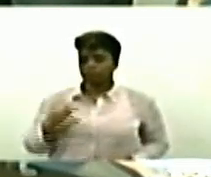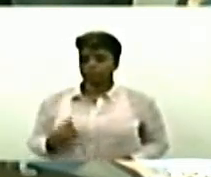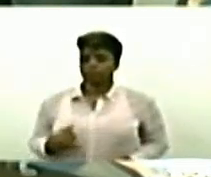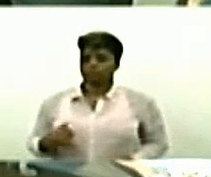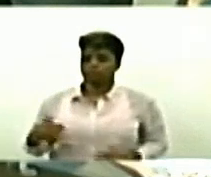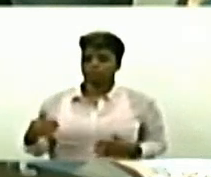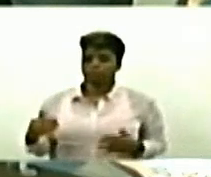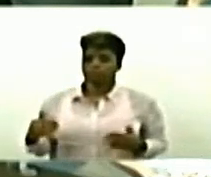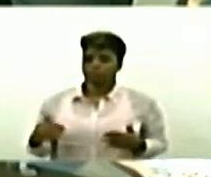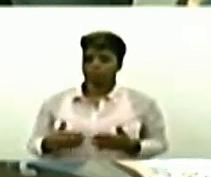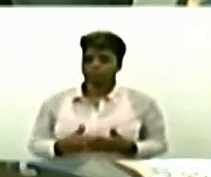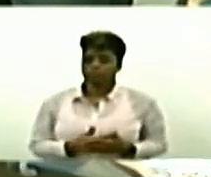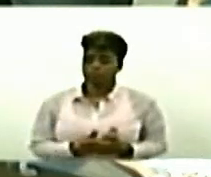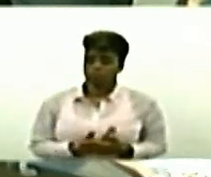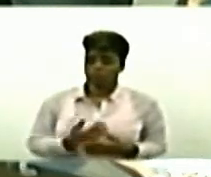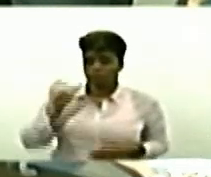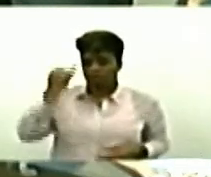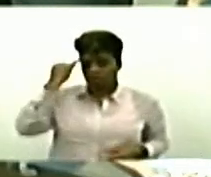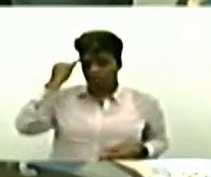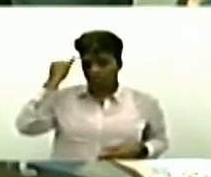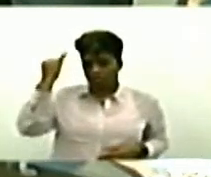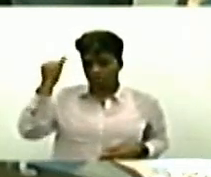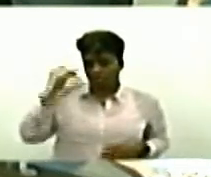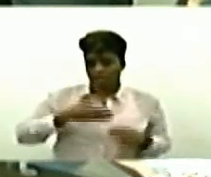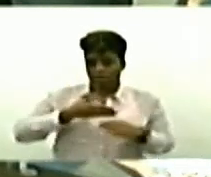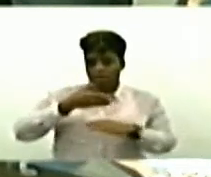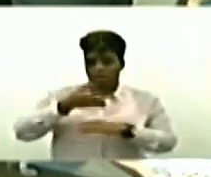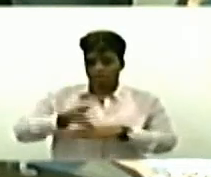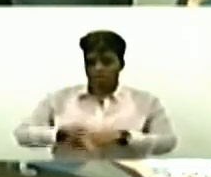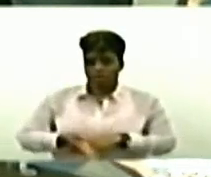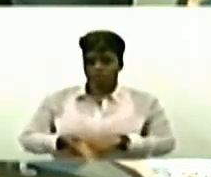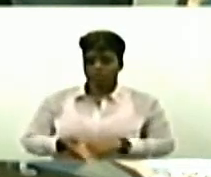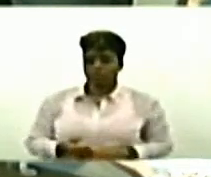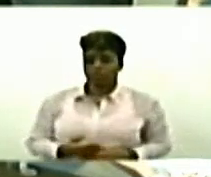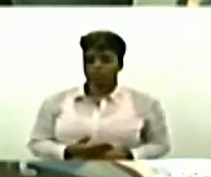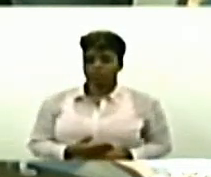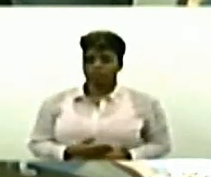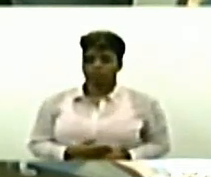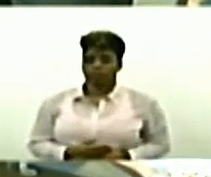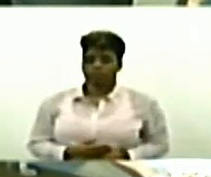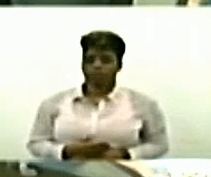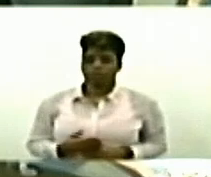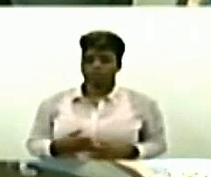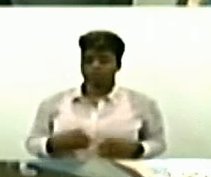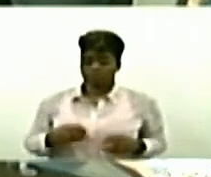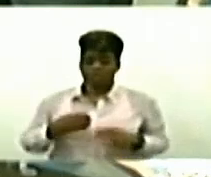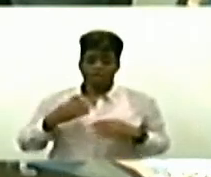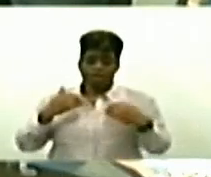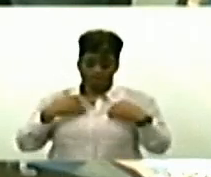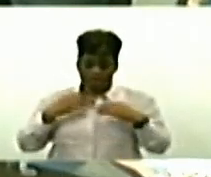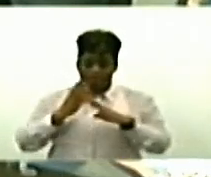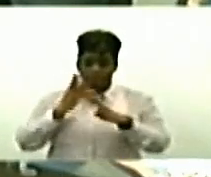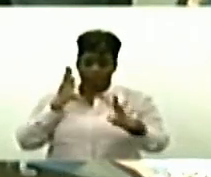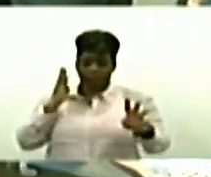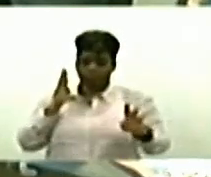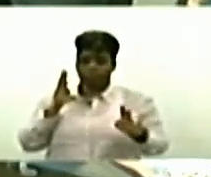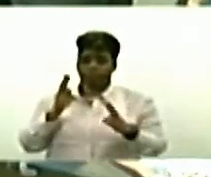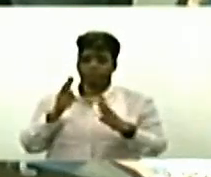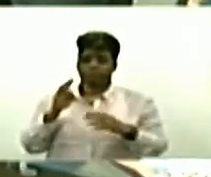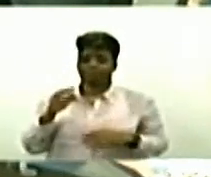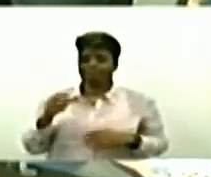new revelations emerge after the wardens have been established, by all